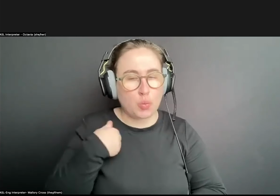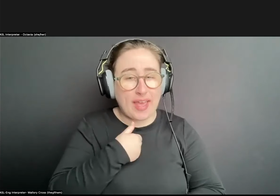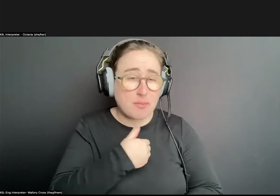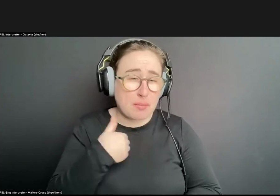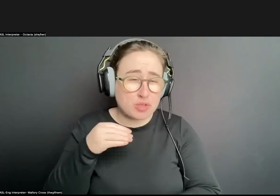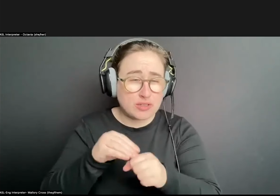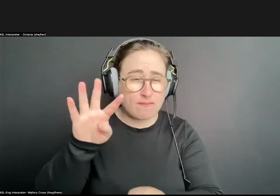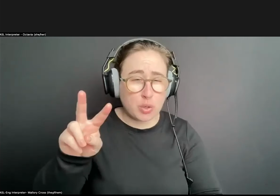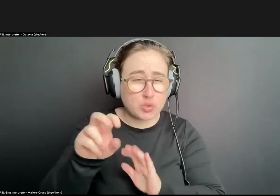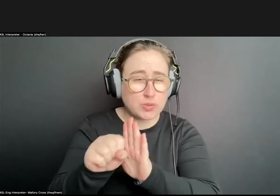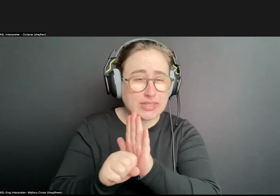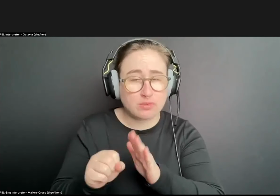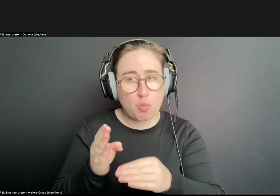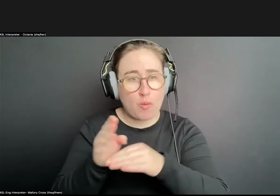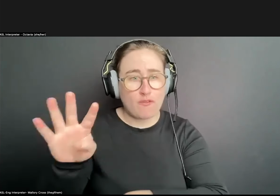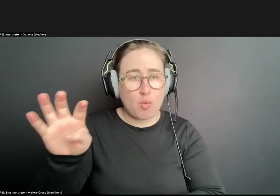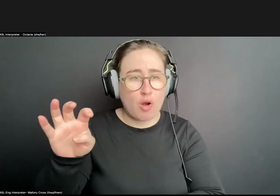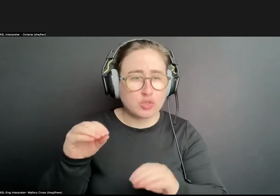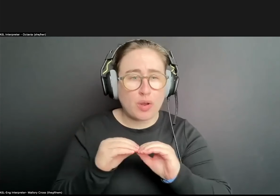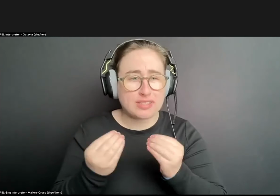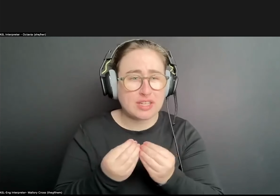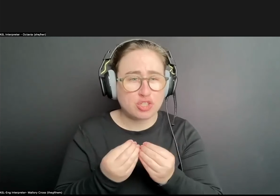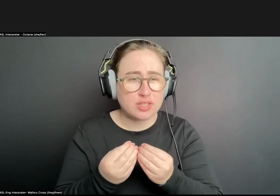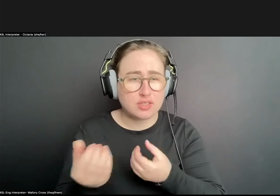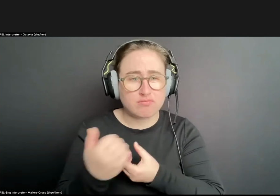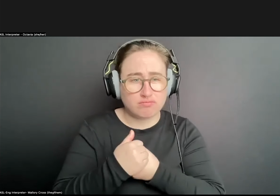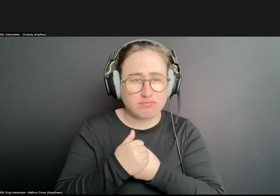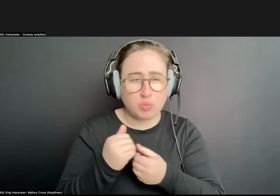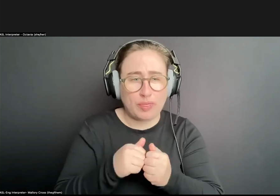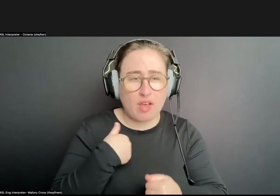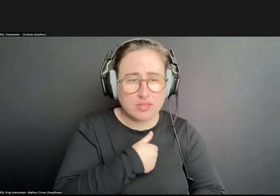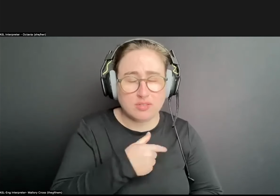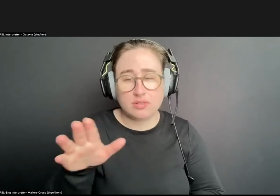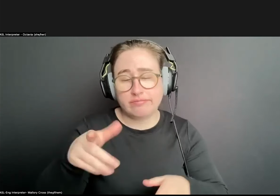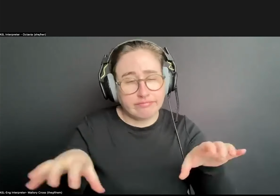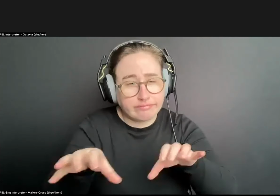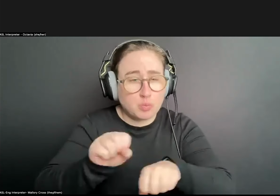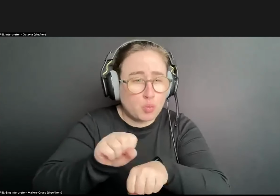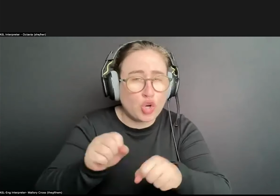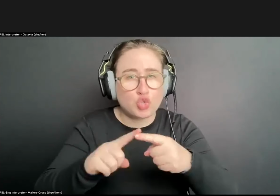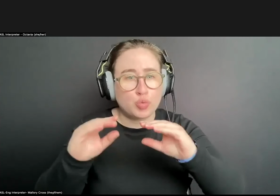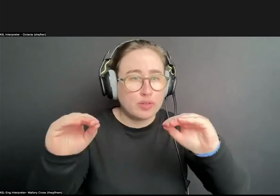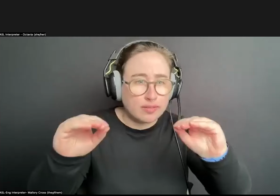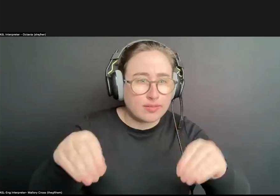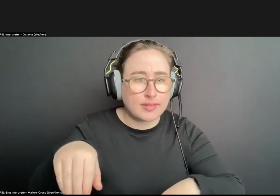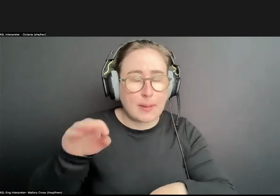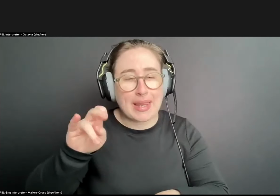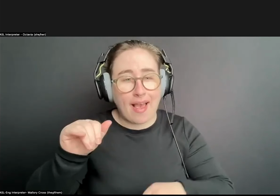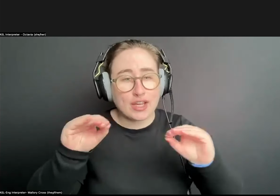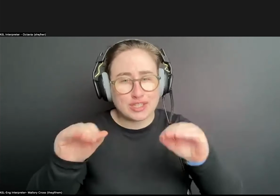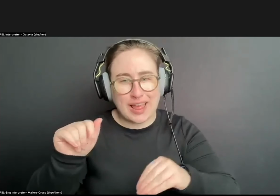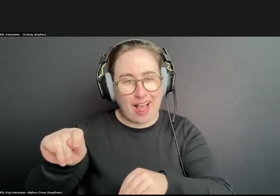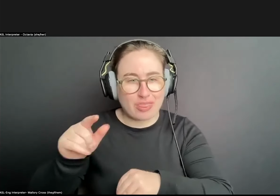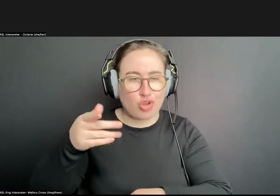states, over 400 organizations that are doing work to basically facilitate media education at the grassroots level,